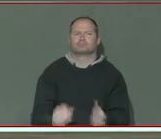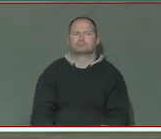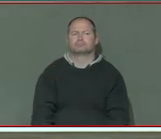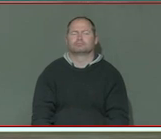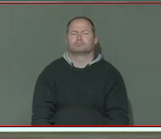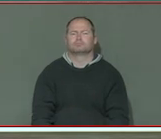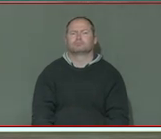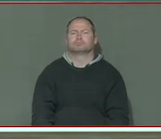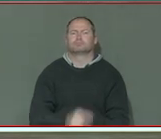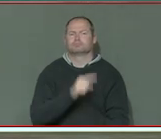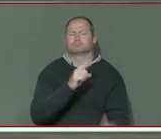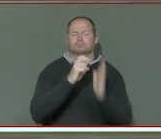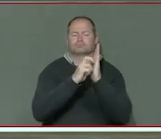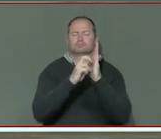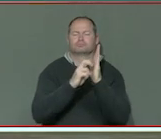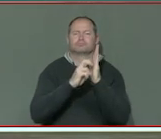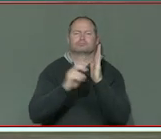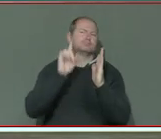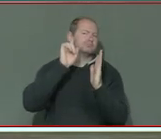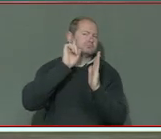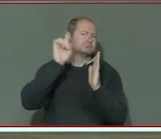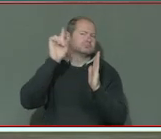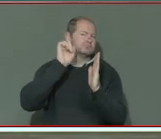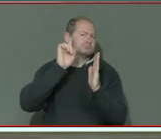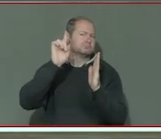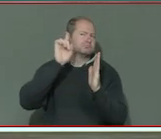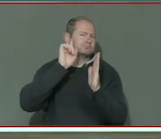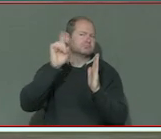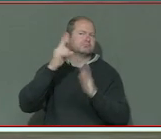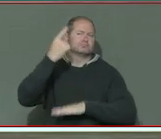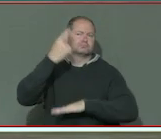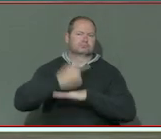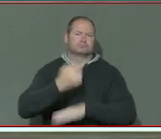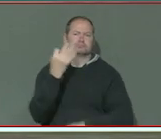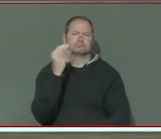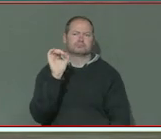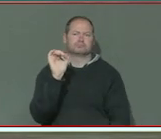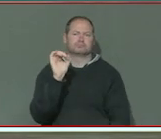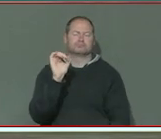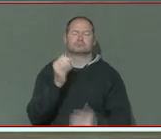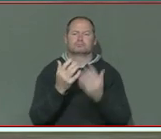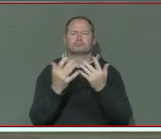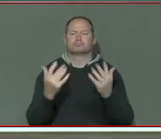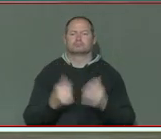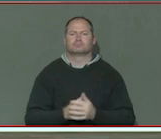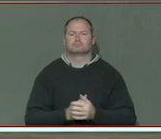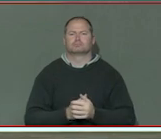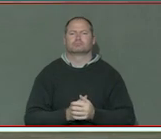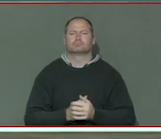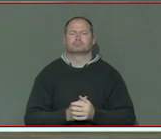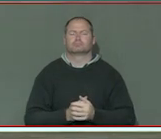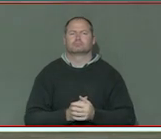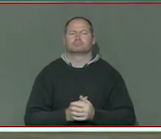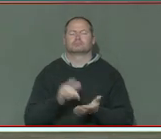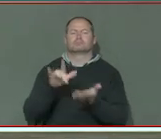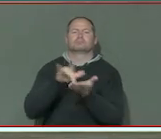keep by the rules, the terms of 30 days. So how do you calculate that? What we